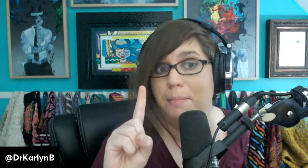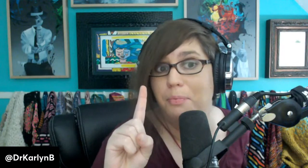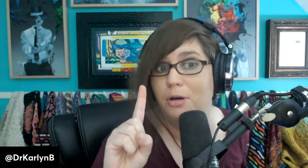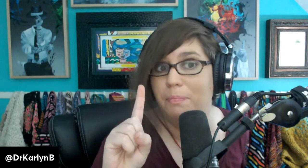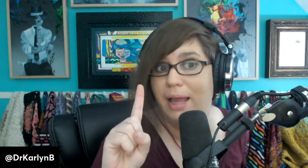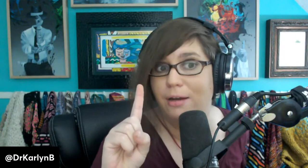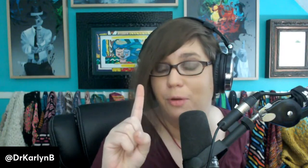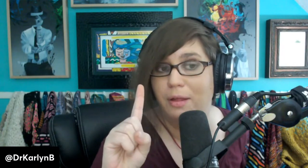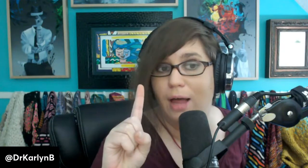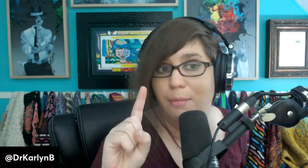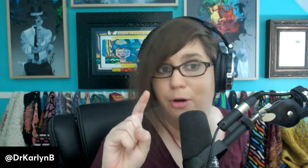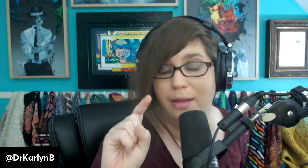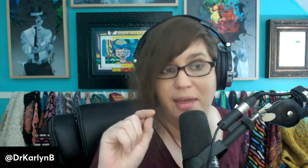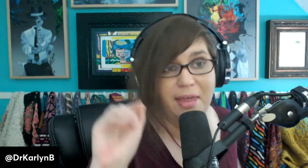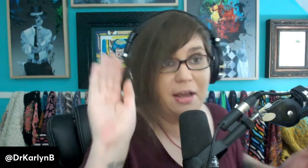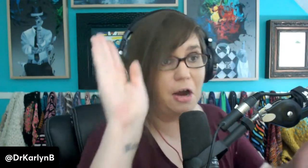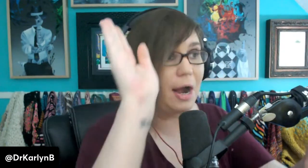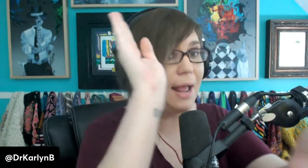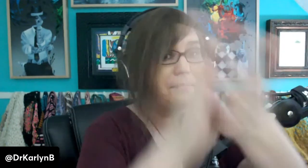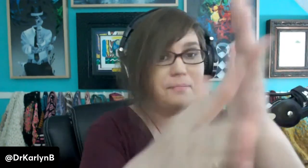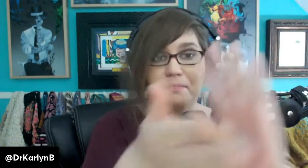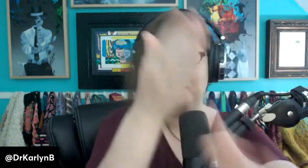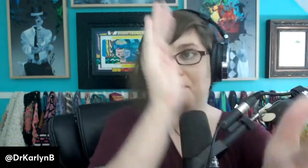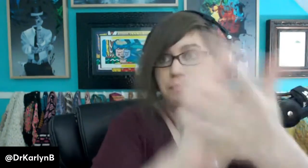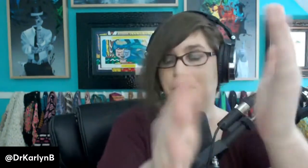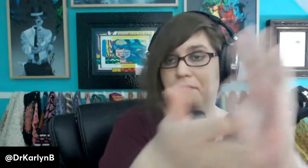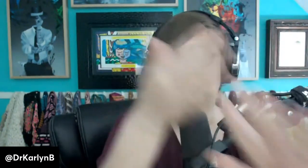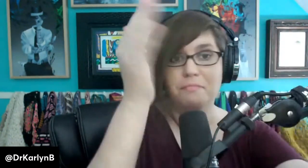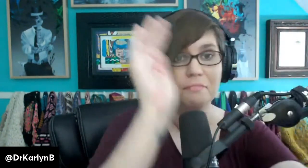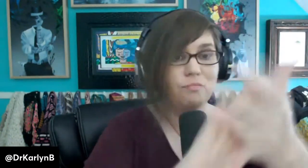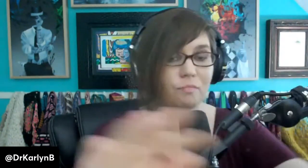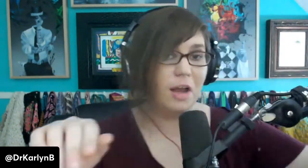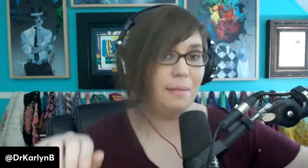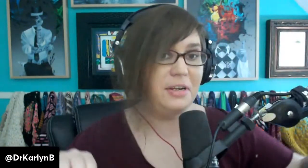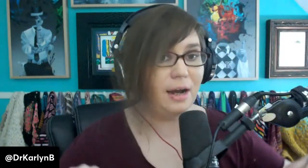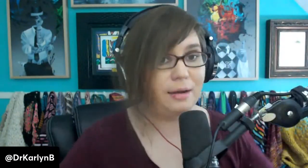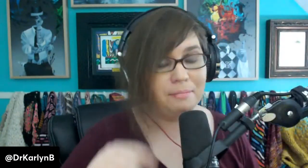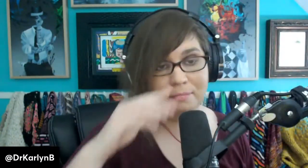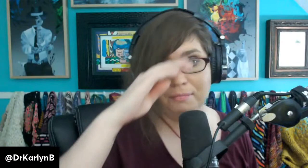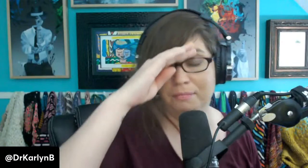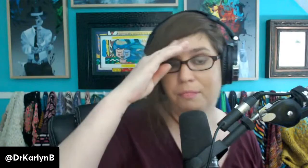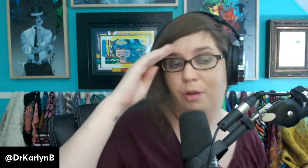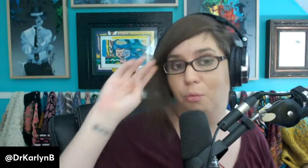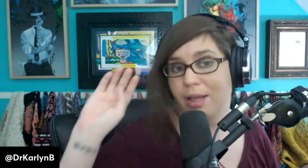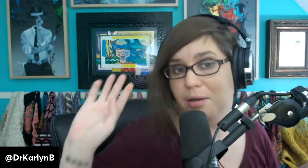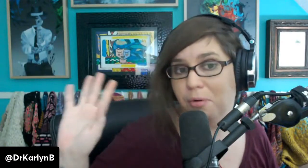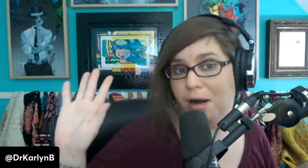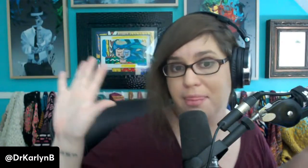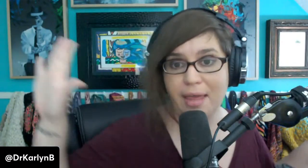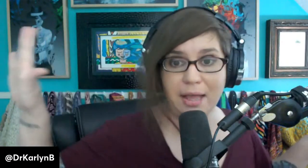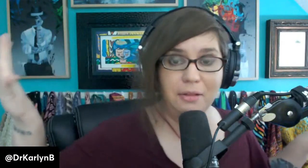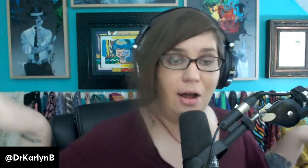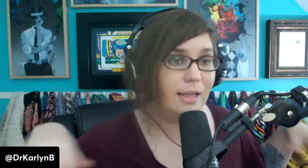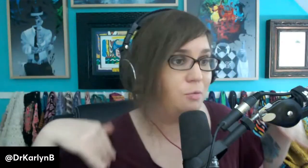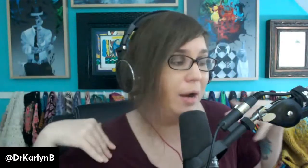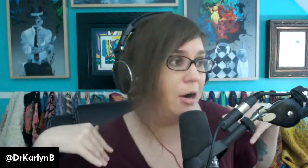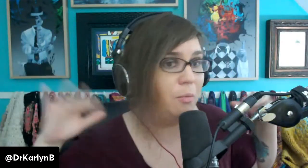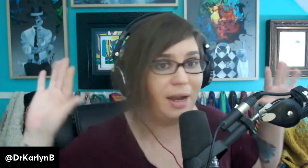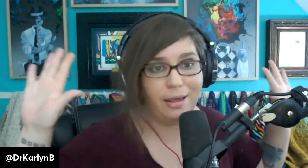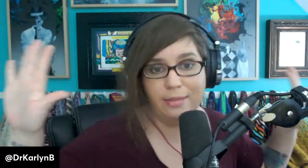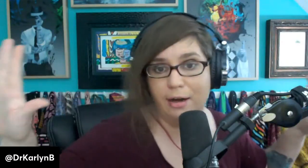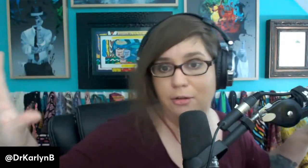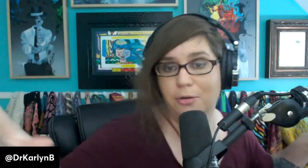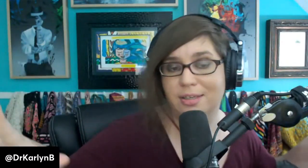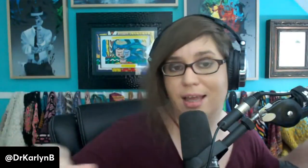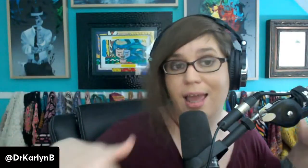one book banned from the library and they think, all right, I'm done. We won, they lost, we're